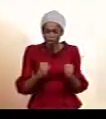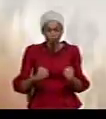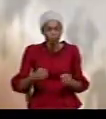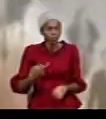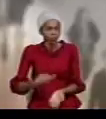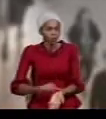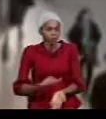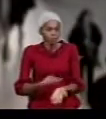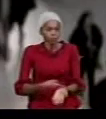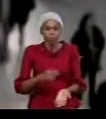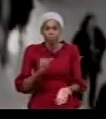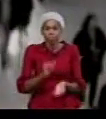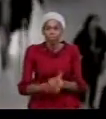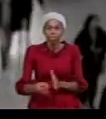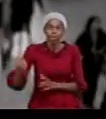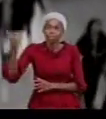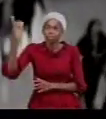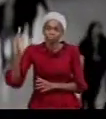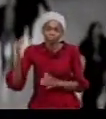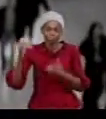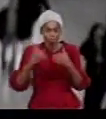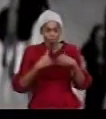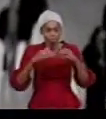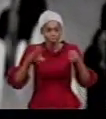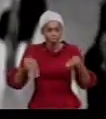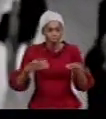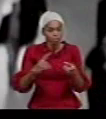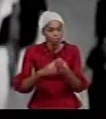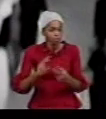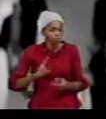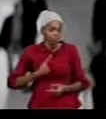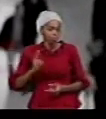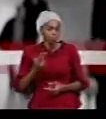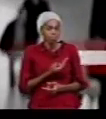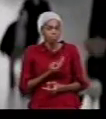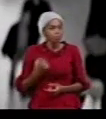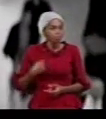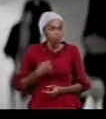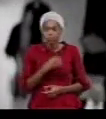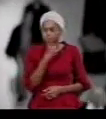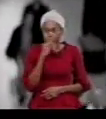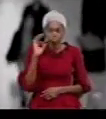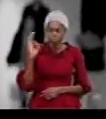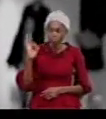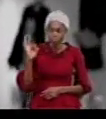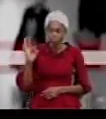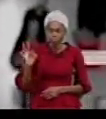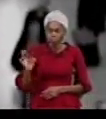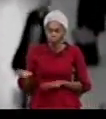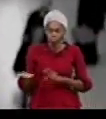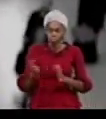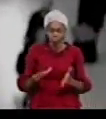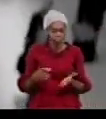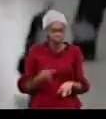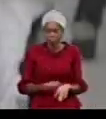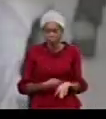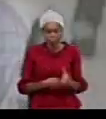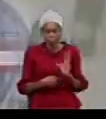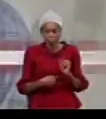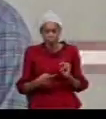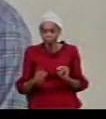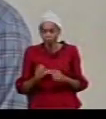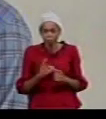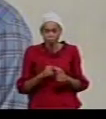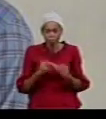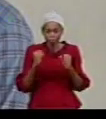that Christ has given unto us. We're not preaching a lifeless gospel, a powerless